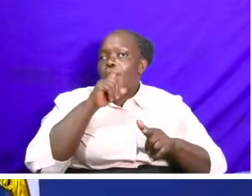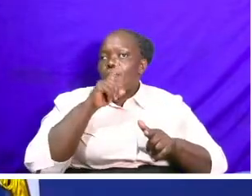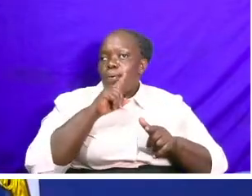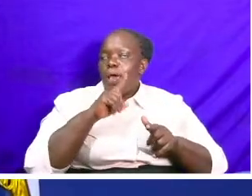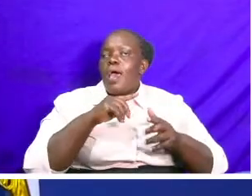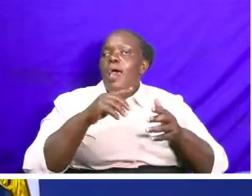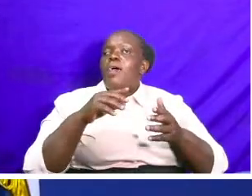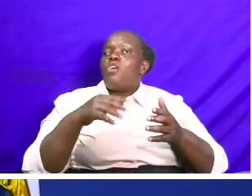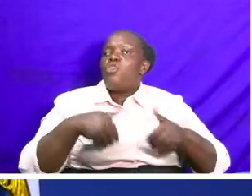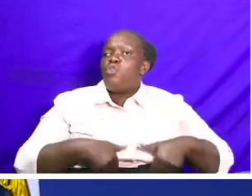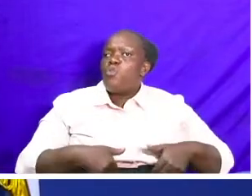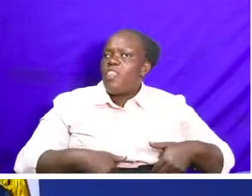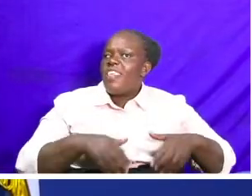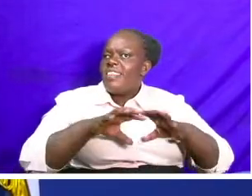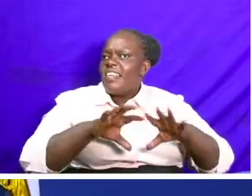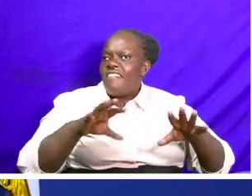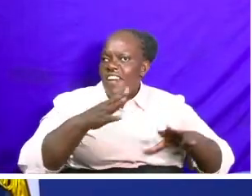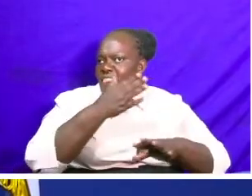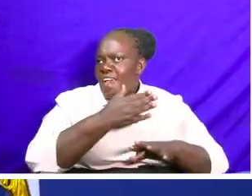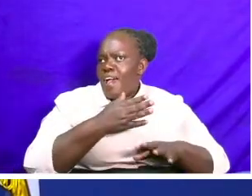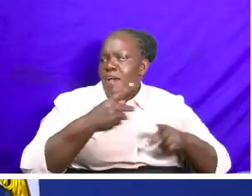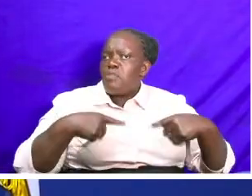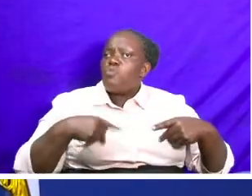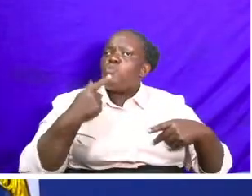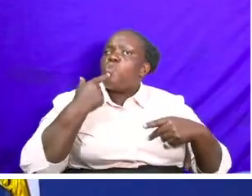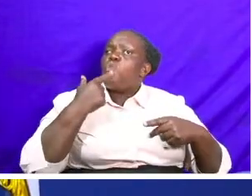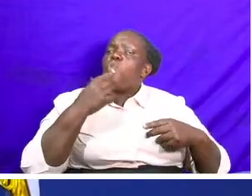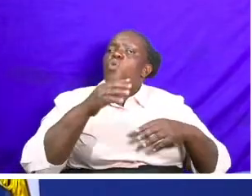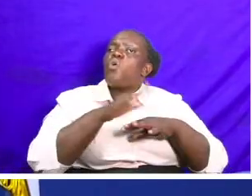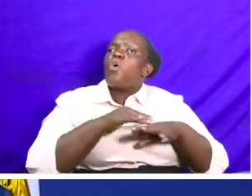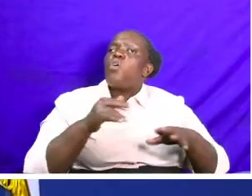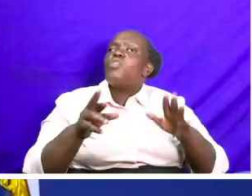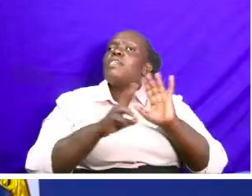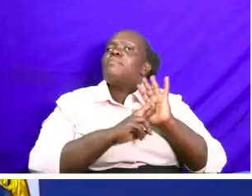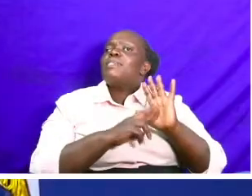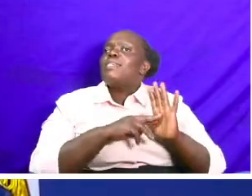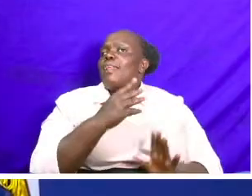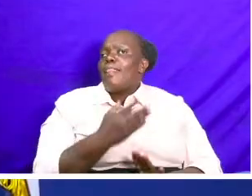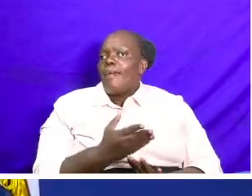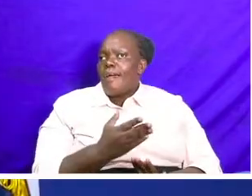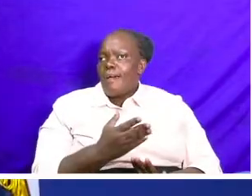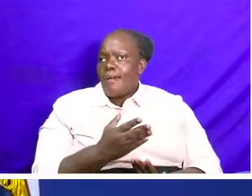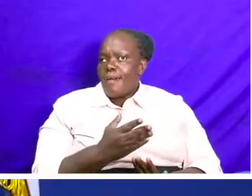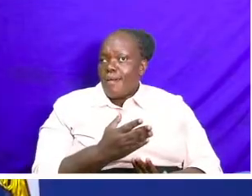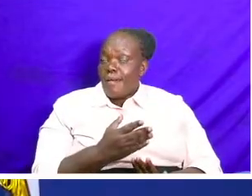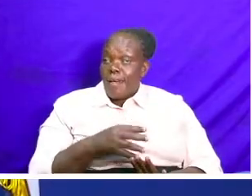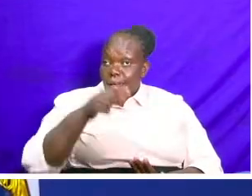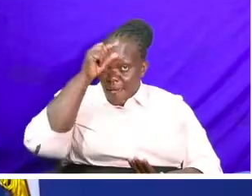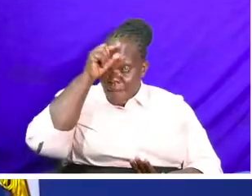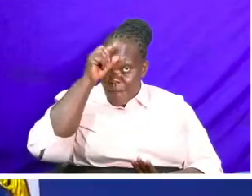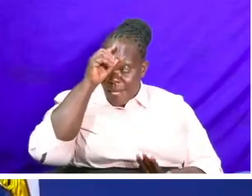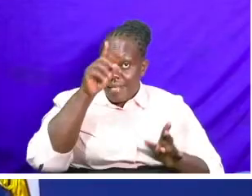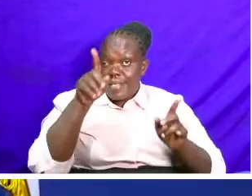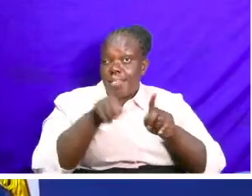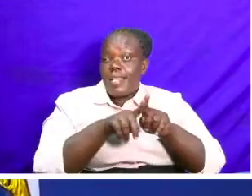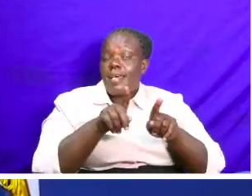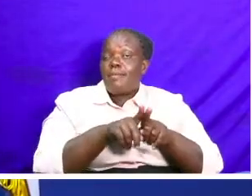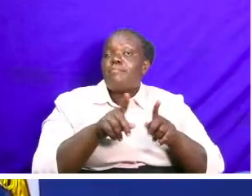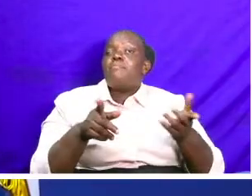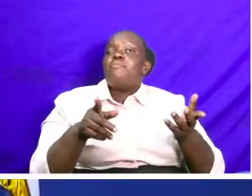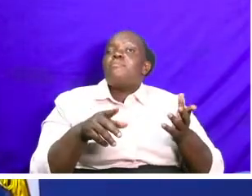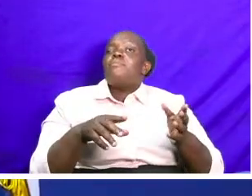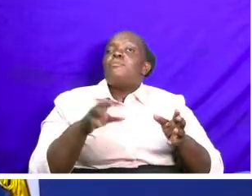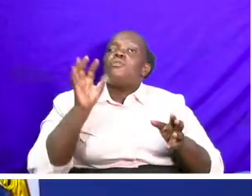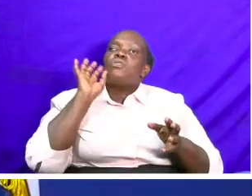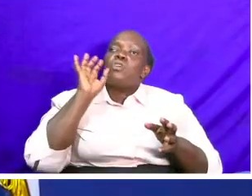very youth that those who are calling them purport to represent. The government unequivocally